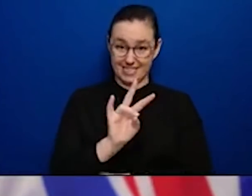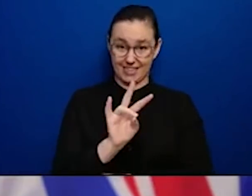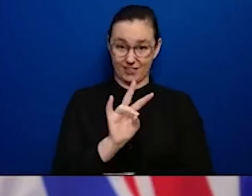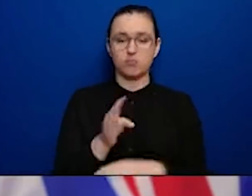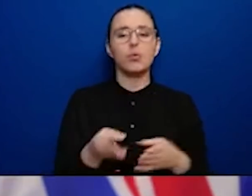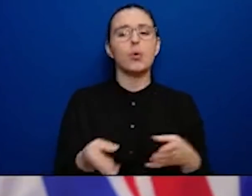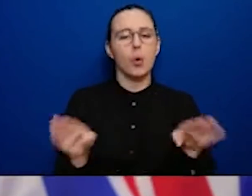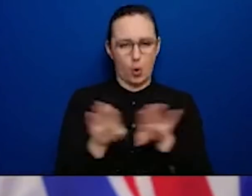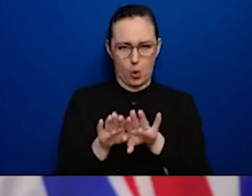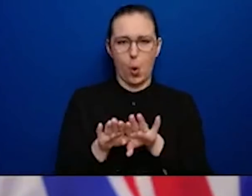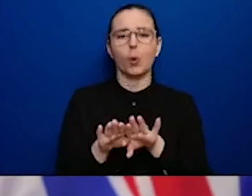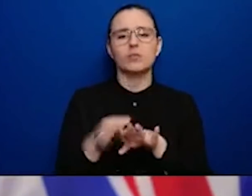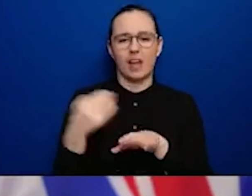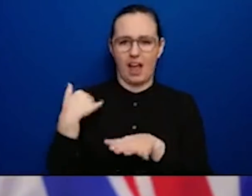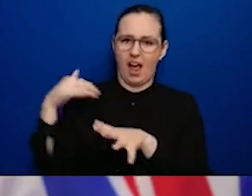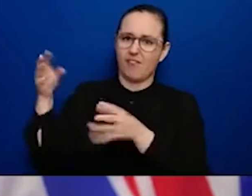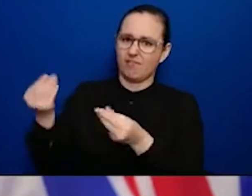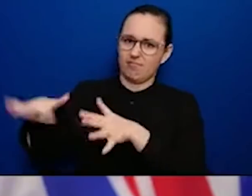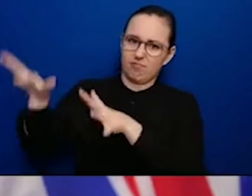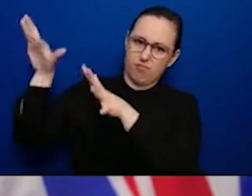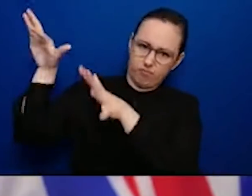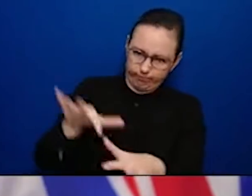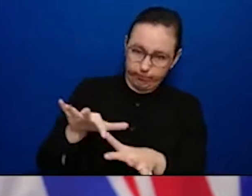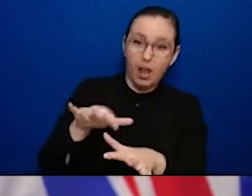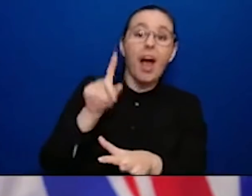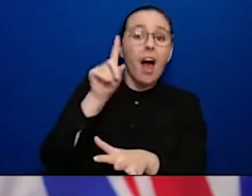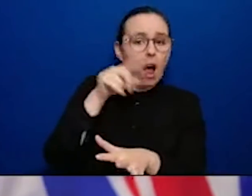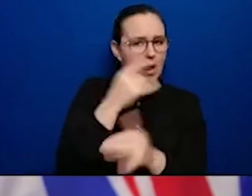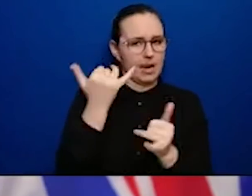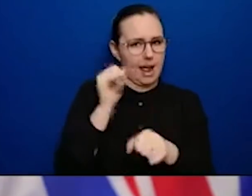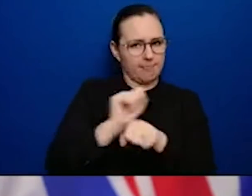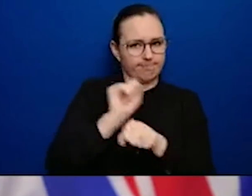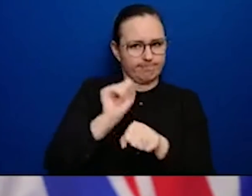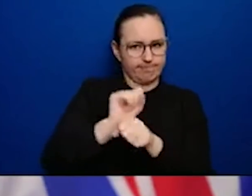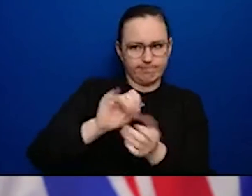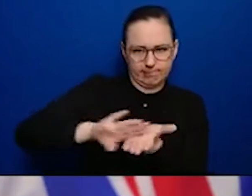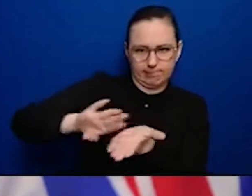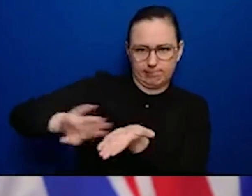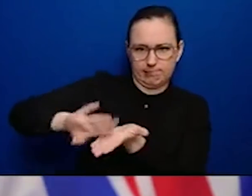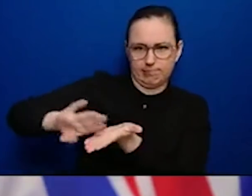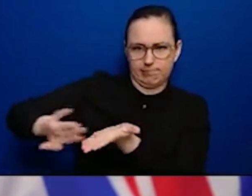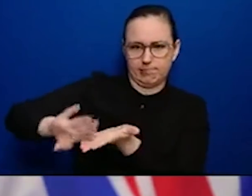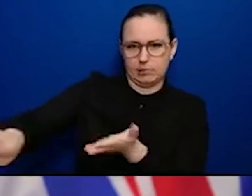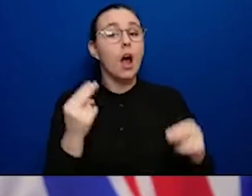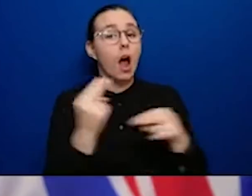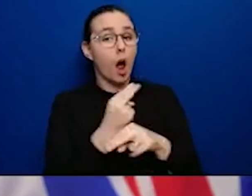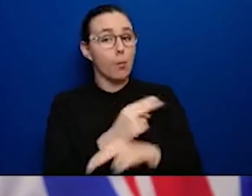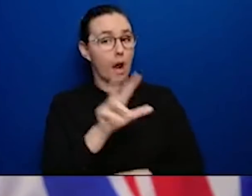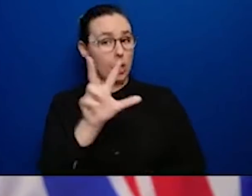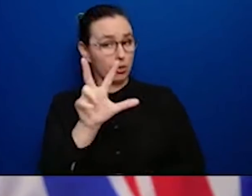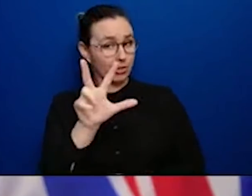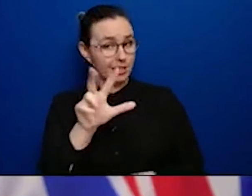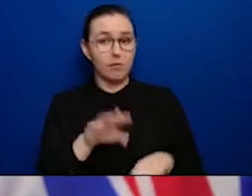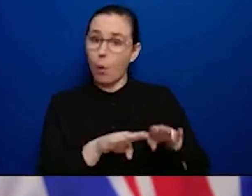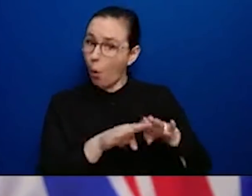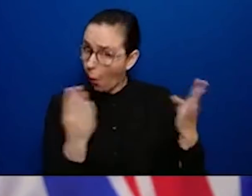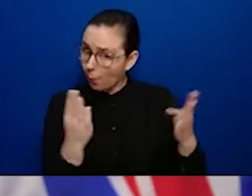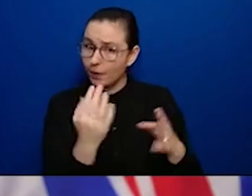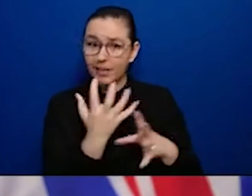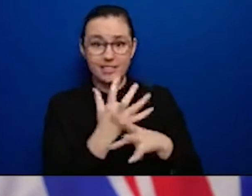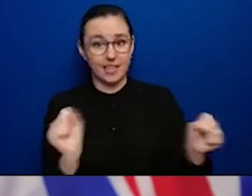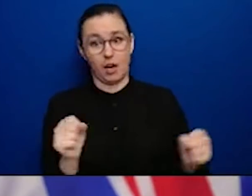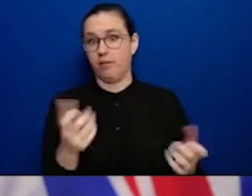this atmospheric river event and provide an update on what reopening and when reopening might occur. On the east side of Chilliwack, Highway